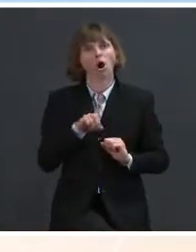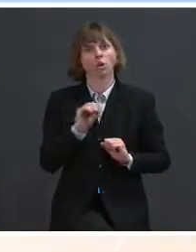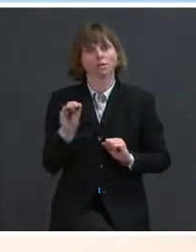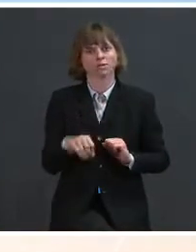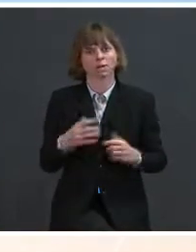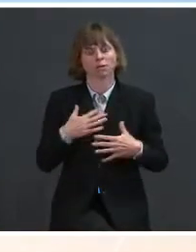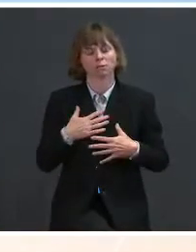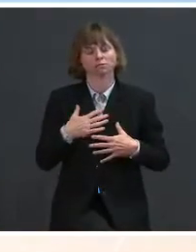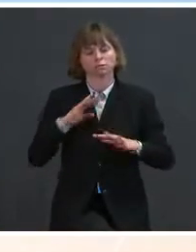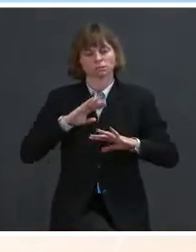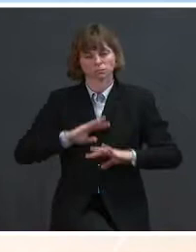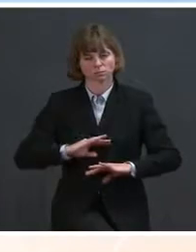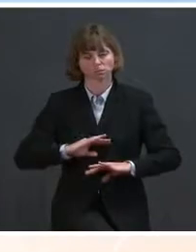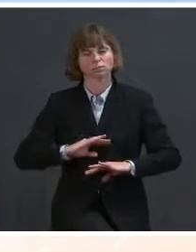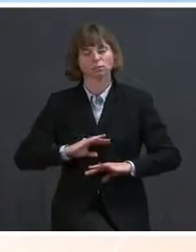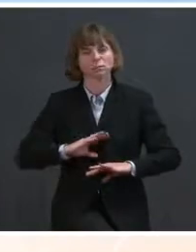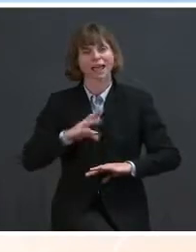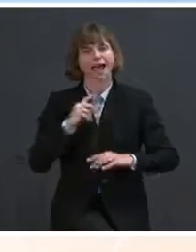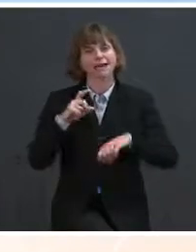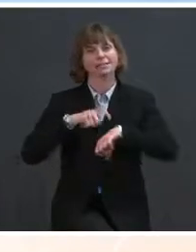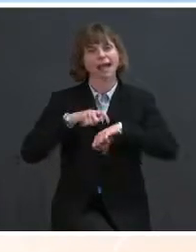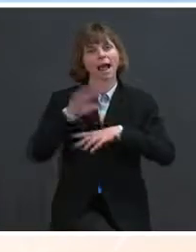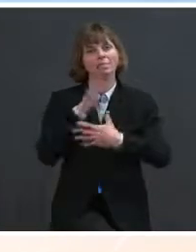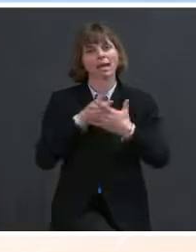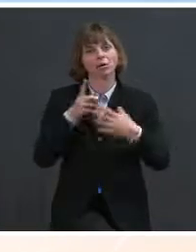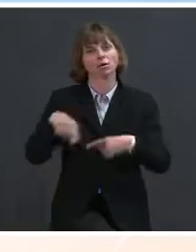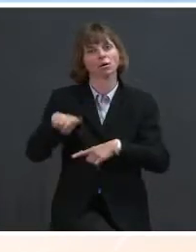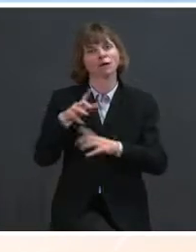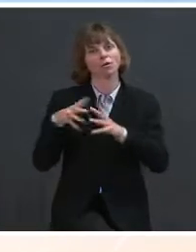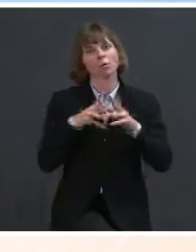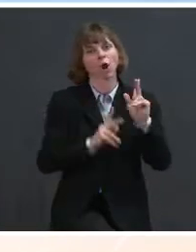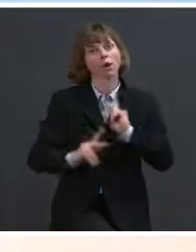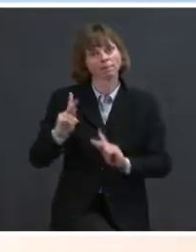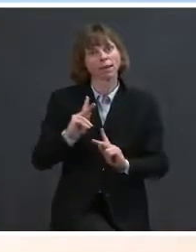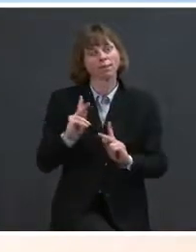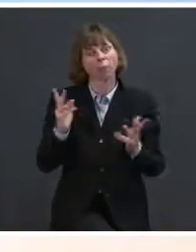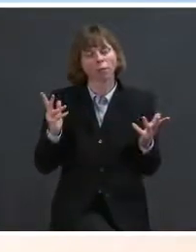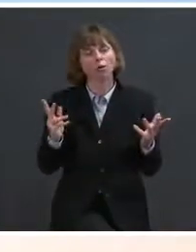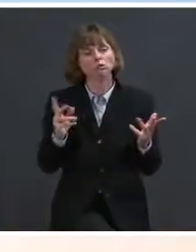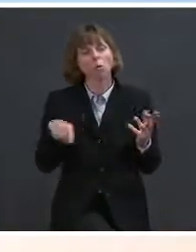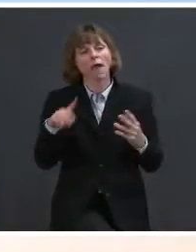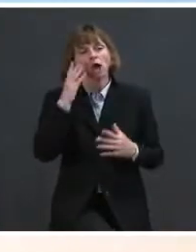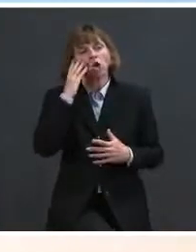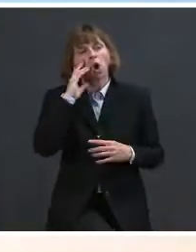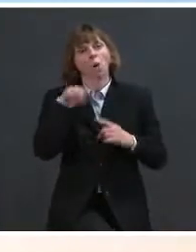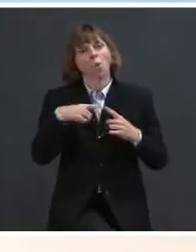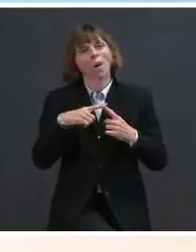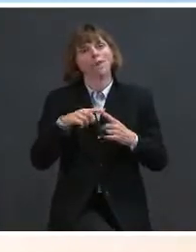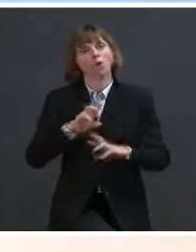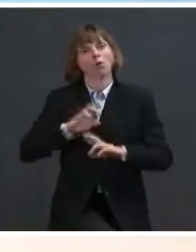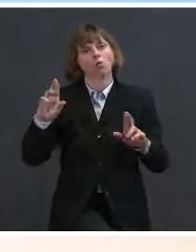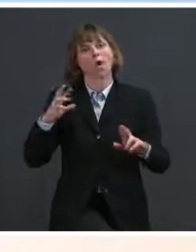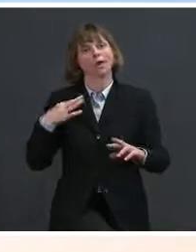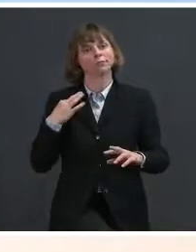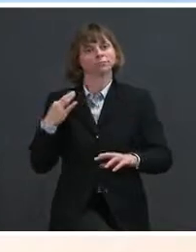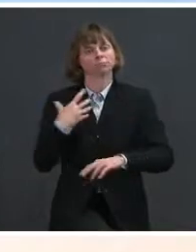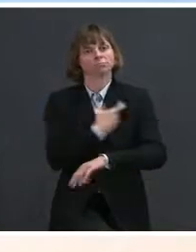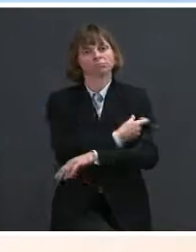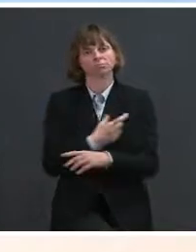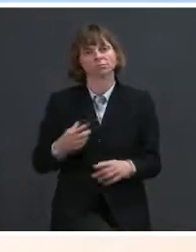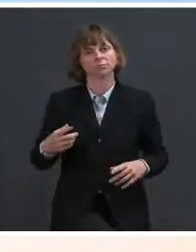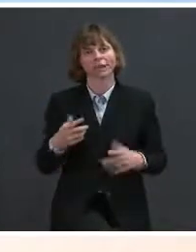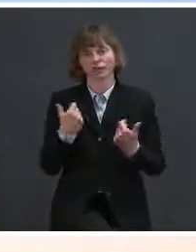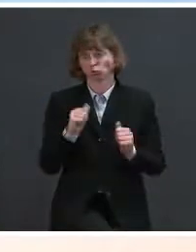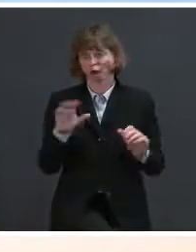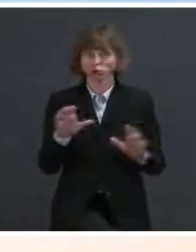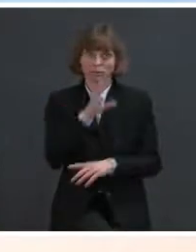expect when they can be eligible. And, for months, he's leveled with the American people. He tried to do that last night, and many of you have asked for a timeline for